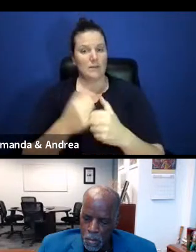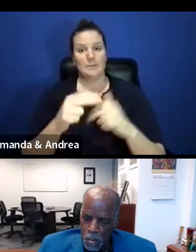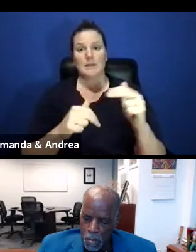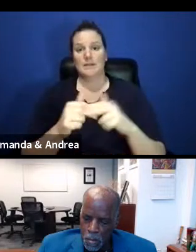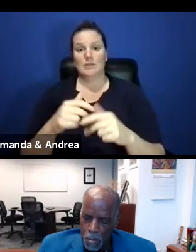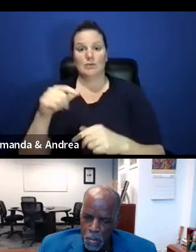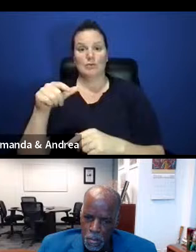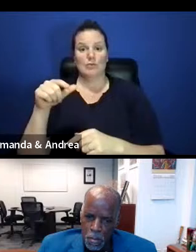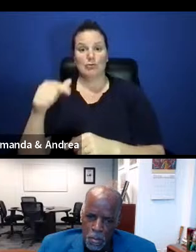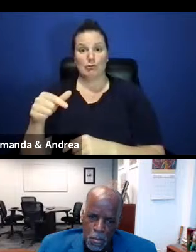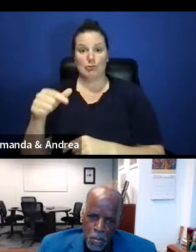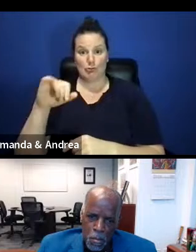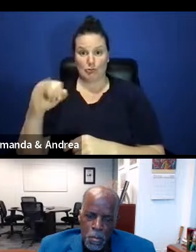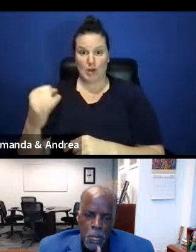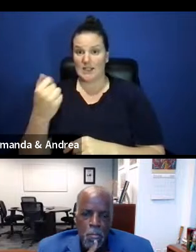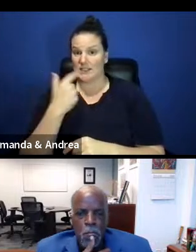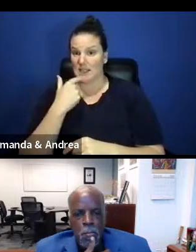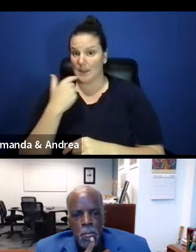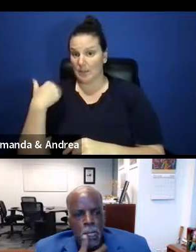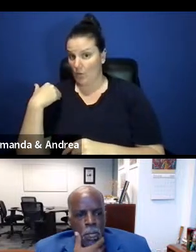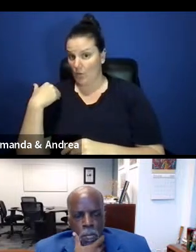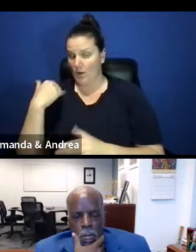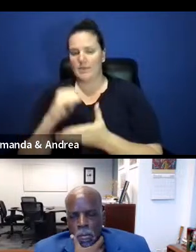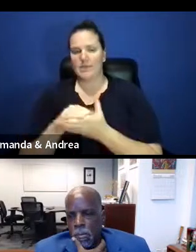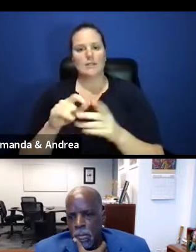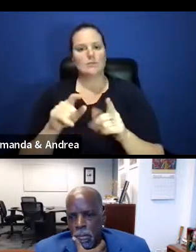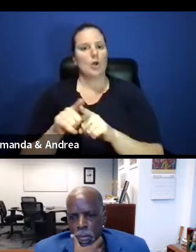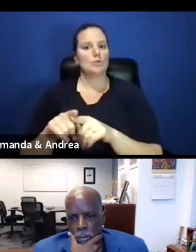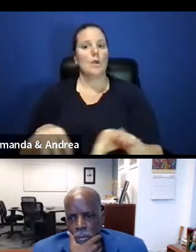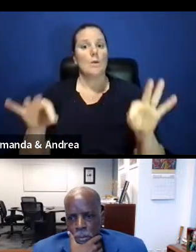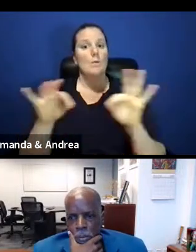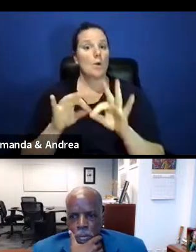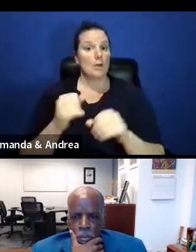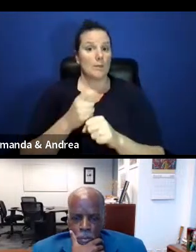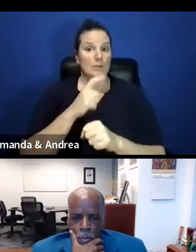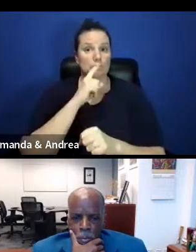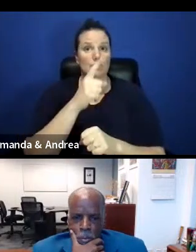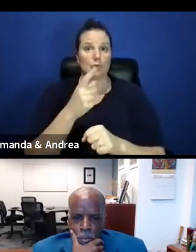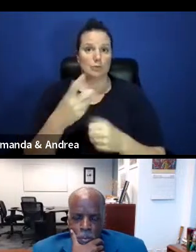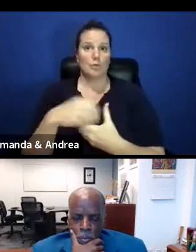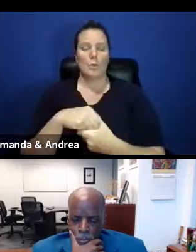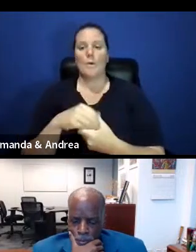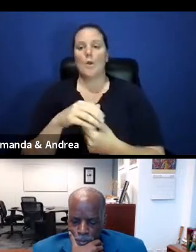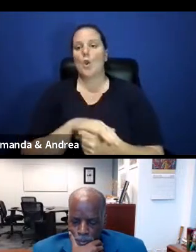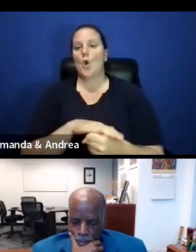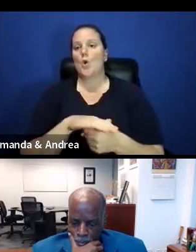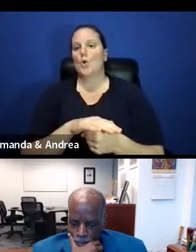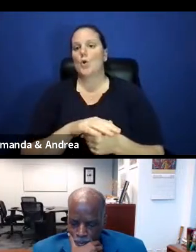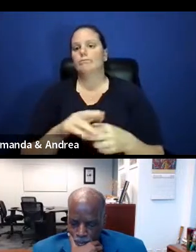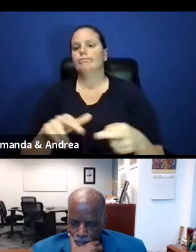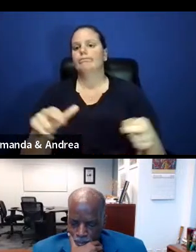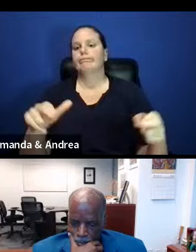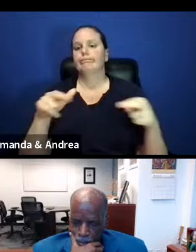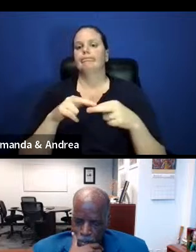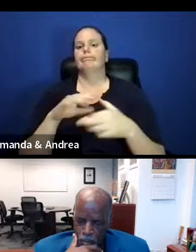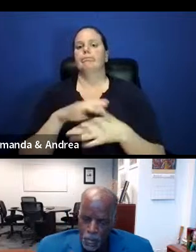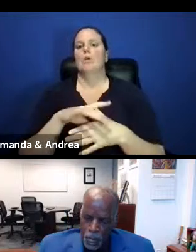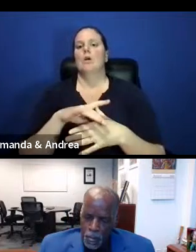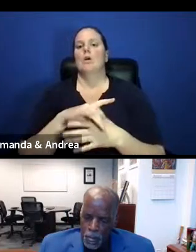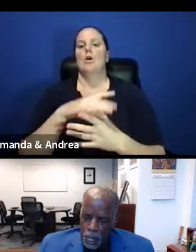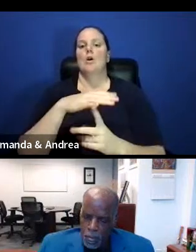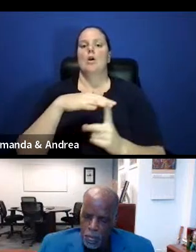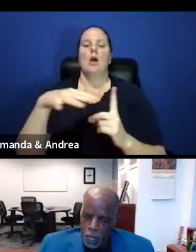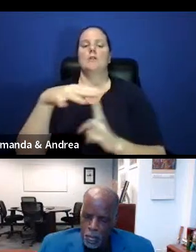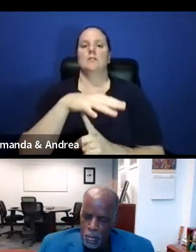Greg said earlier. I think it's also important to make sure that you're incorporating the local and regional context into the public